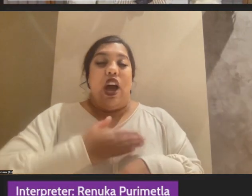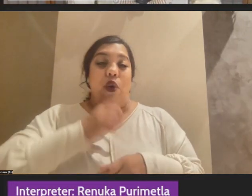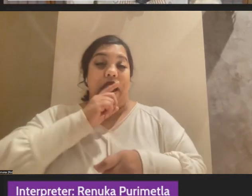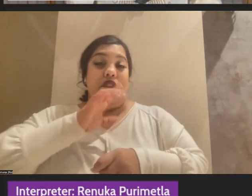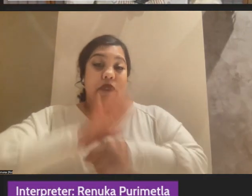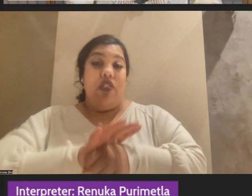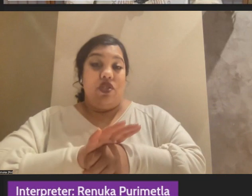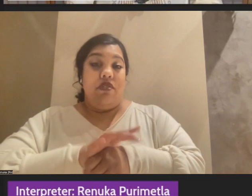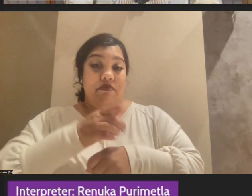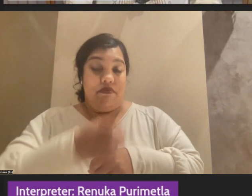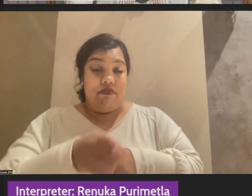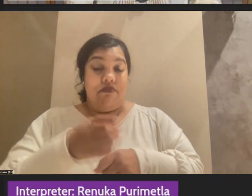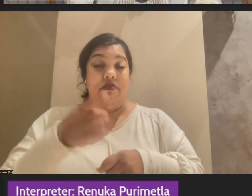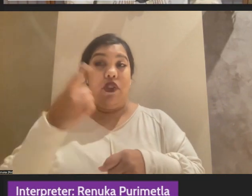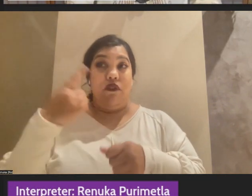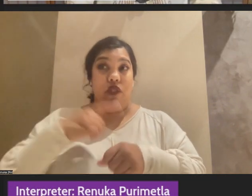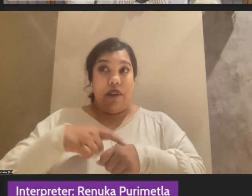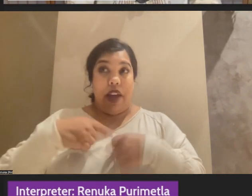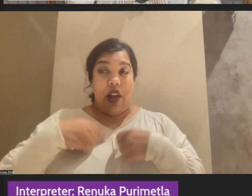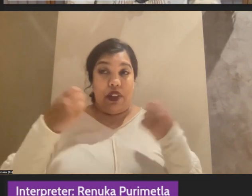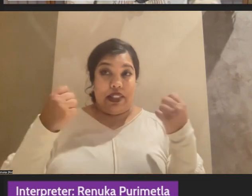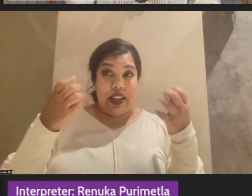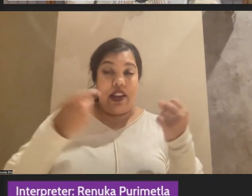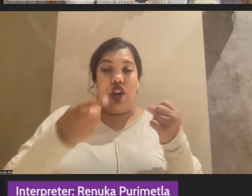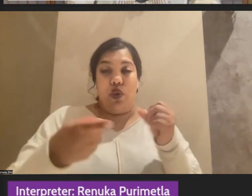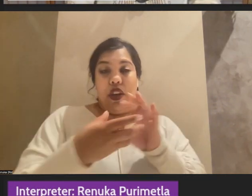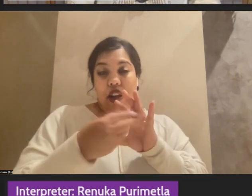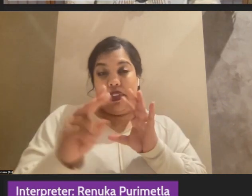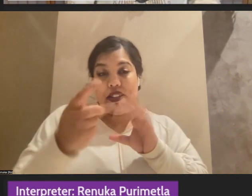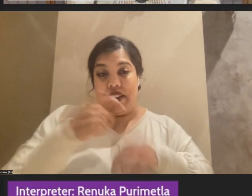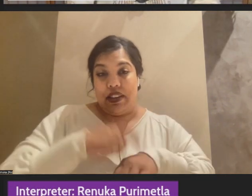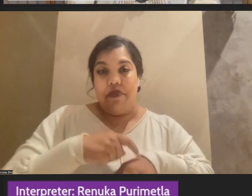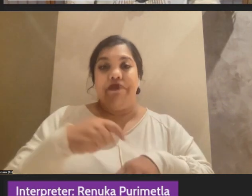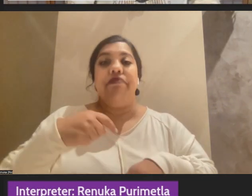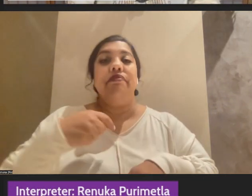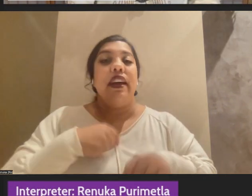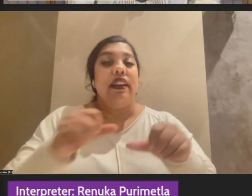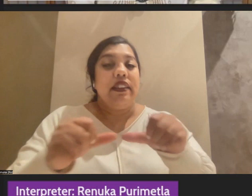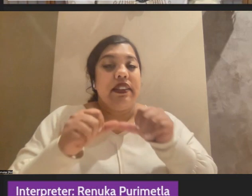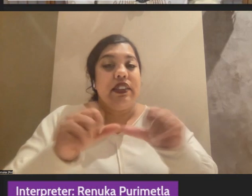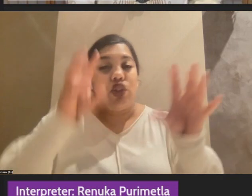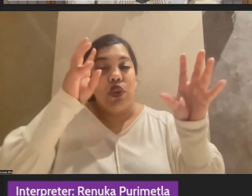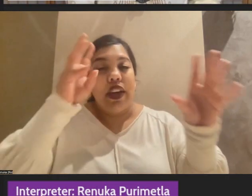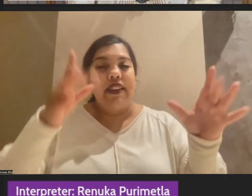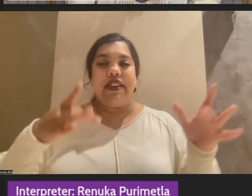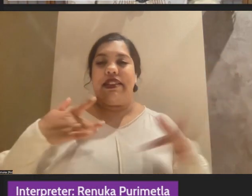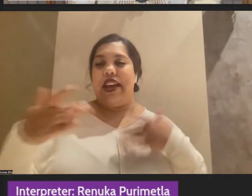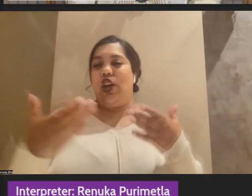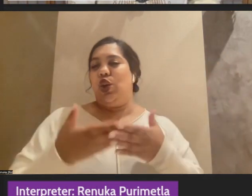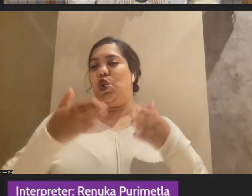round. I consistently create exciting new ways to experience and express